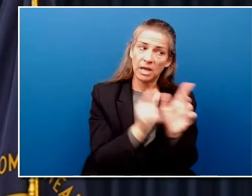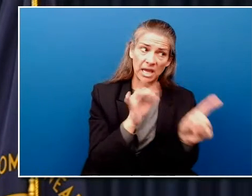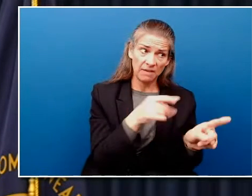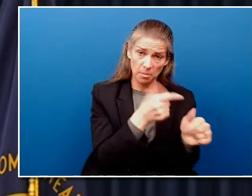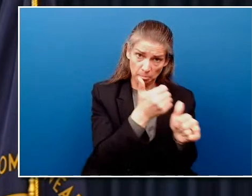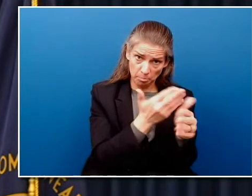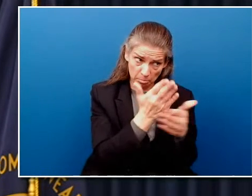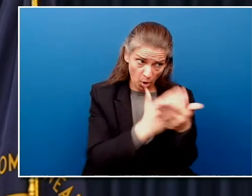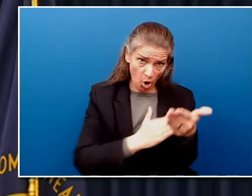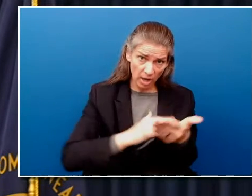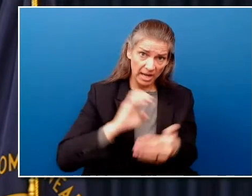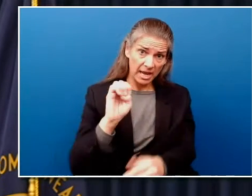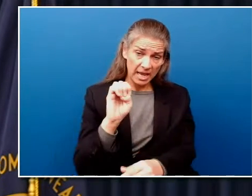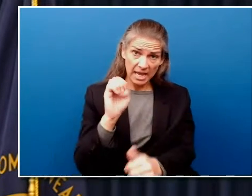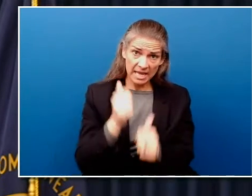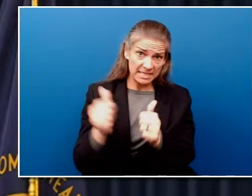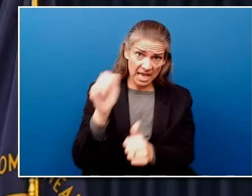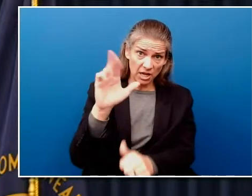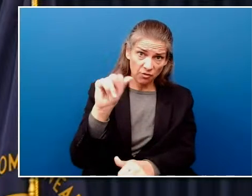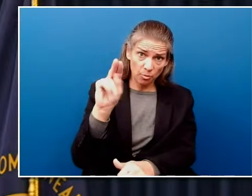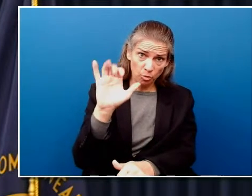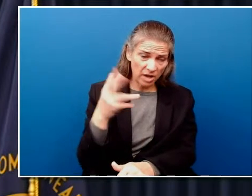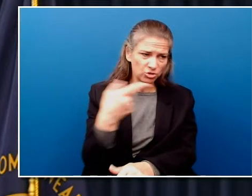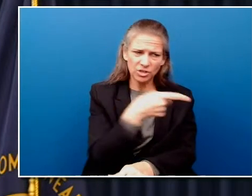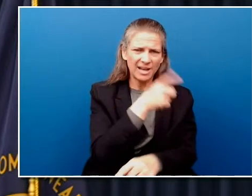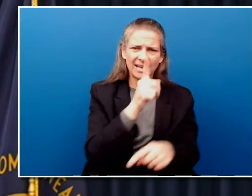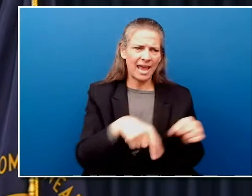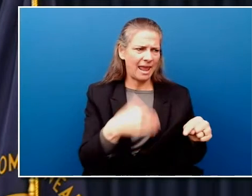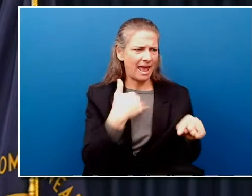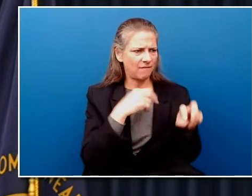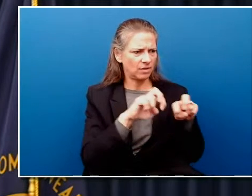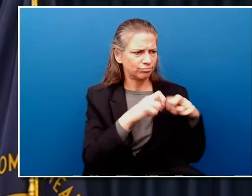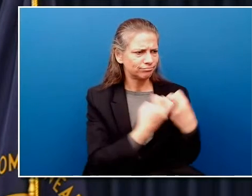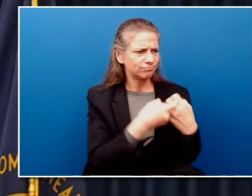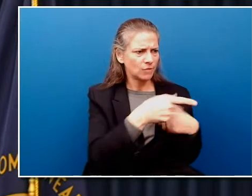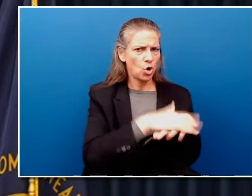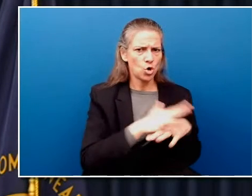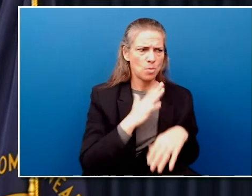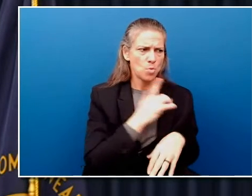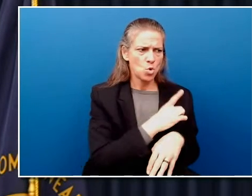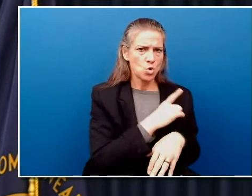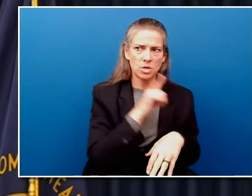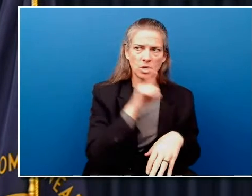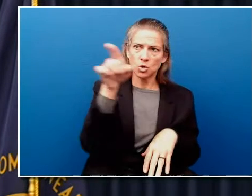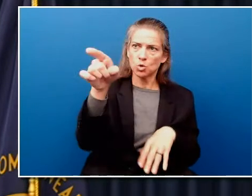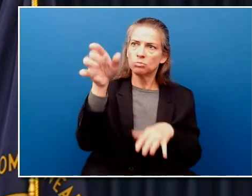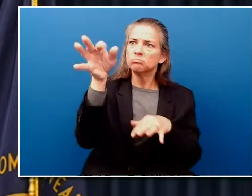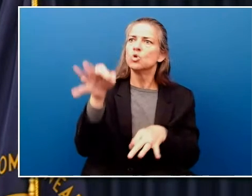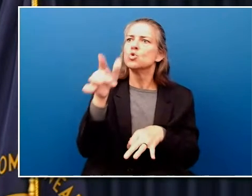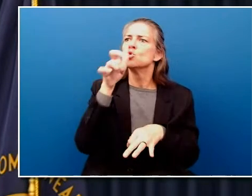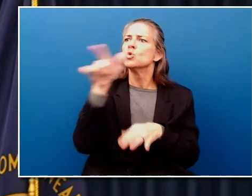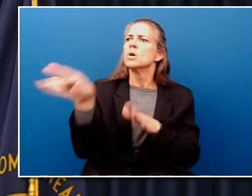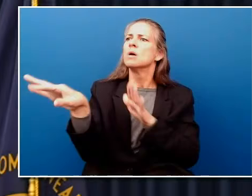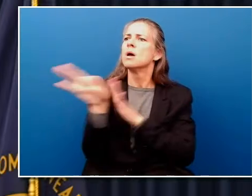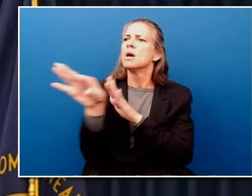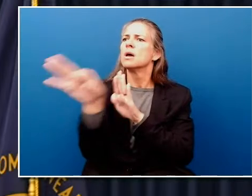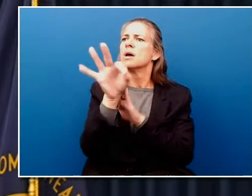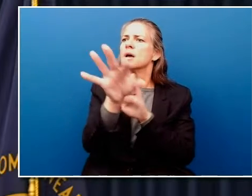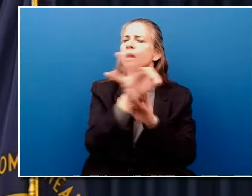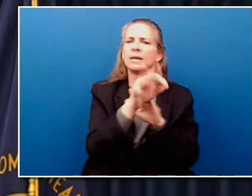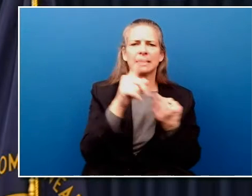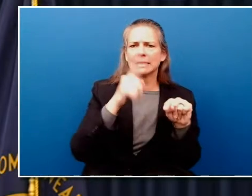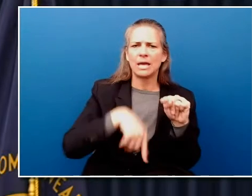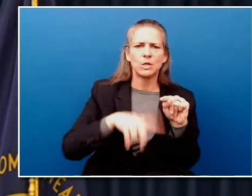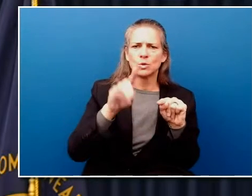it can't be made up of directly selected private sector individuals